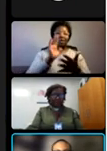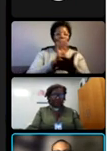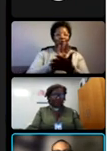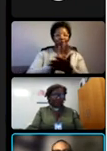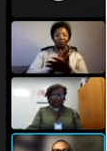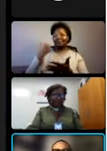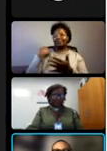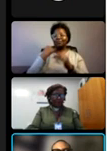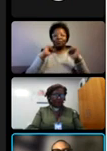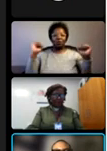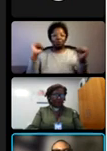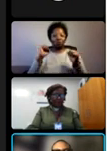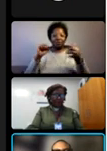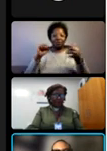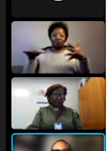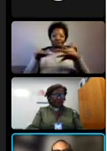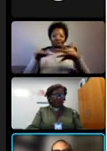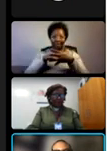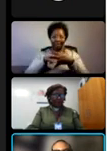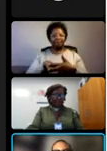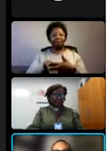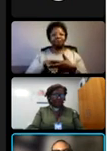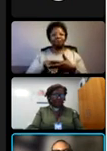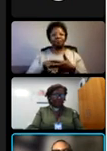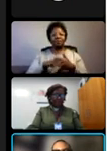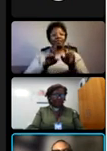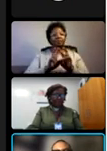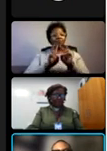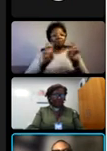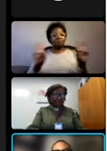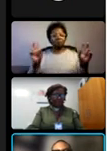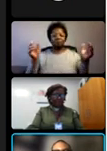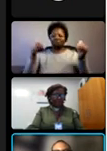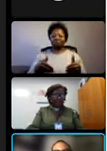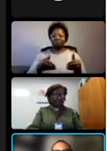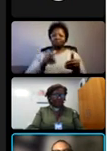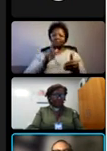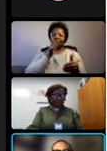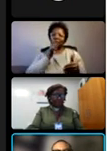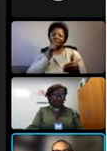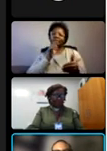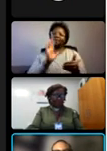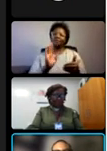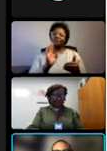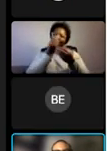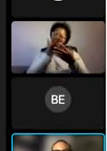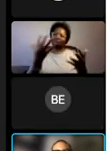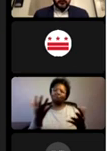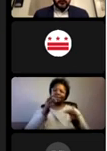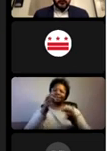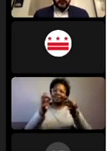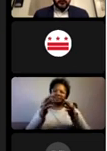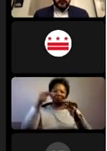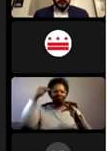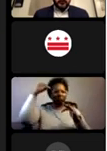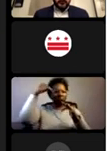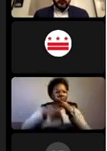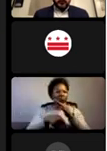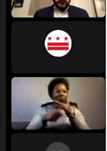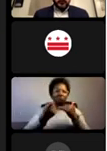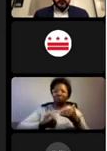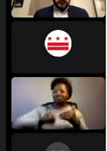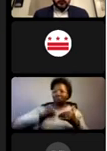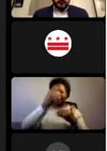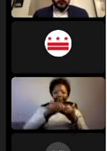break. I am joined today by several of my colleagues to help deepen your understanding of where we are and our